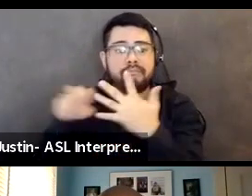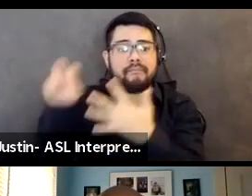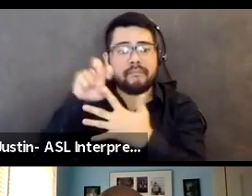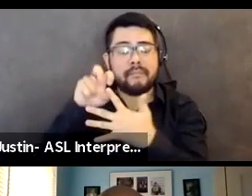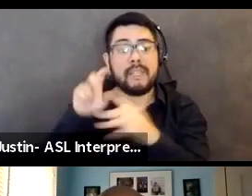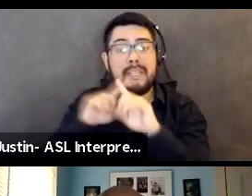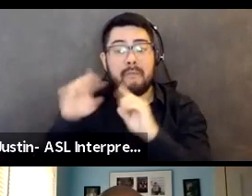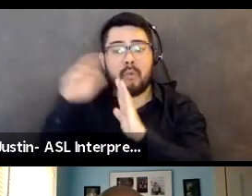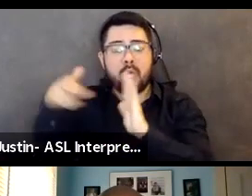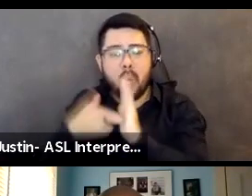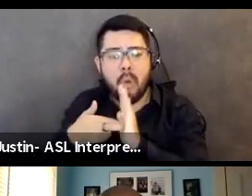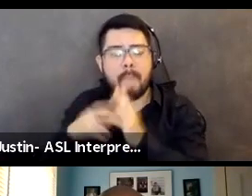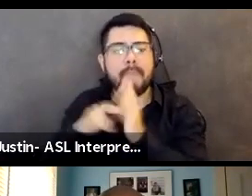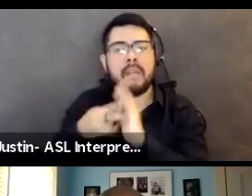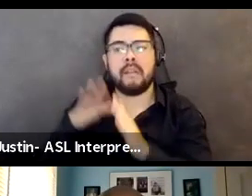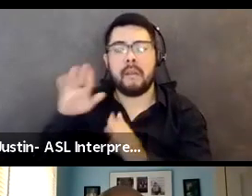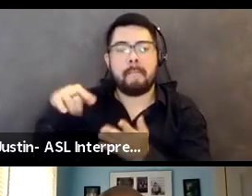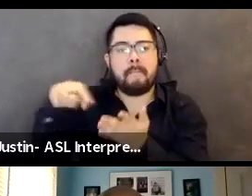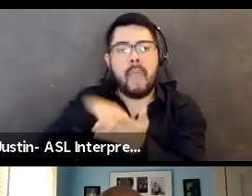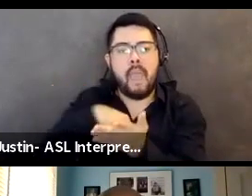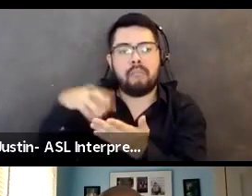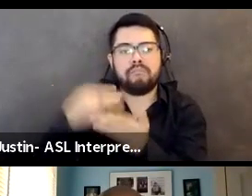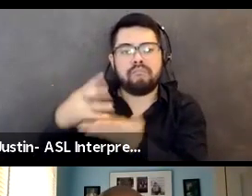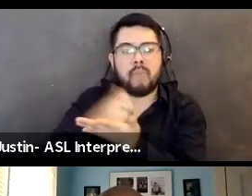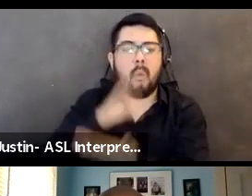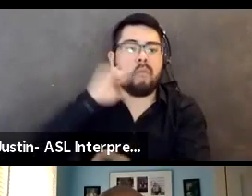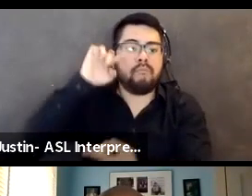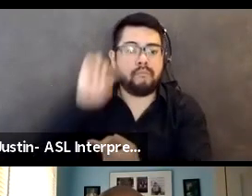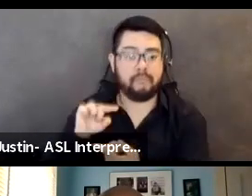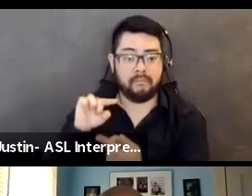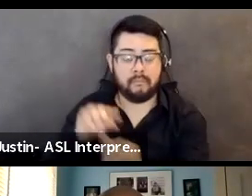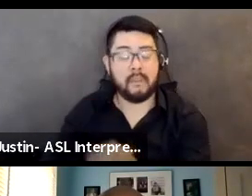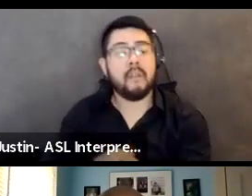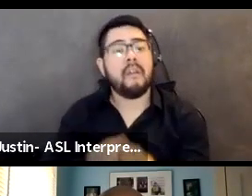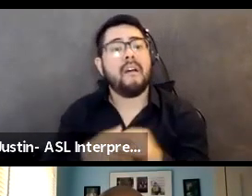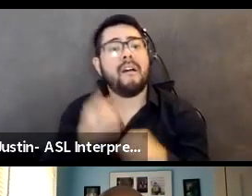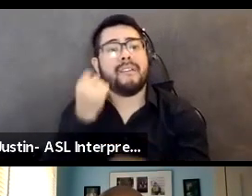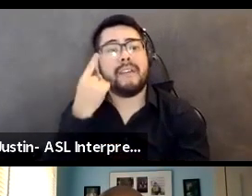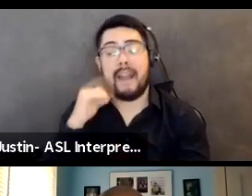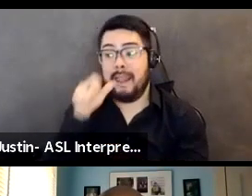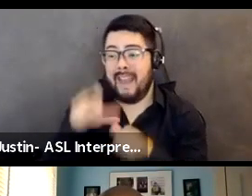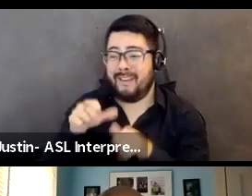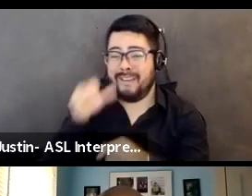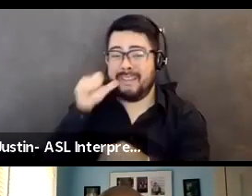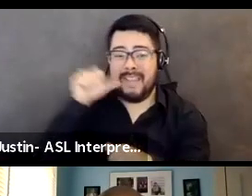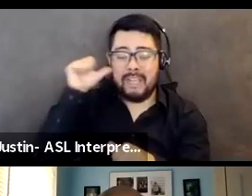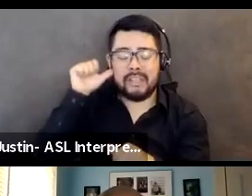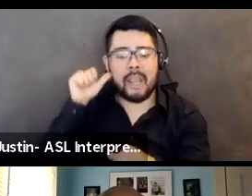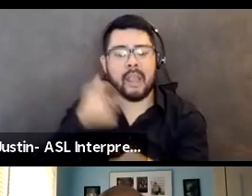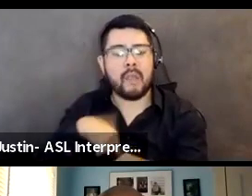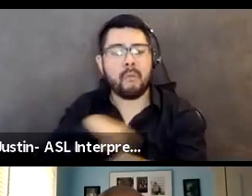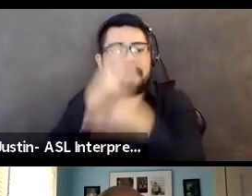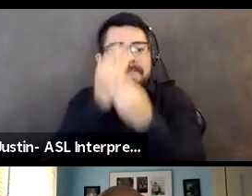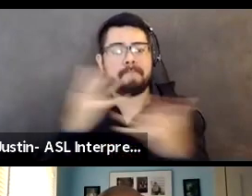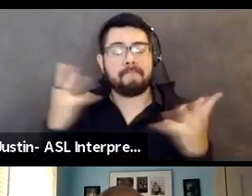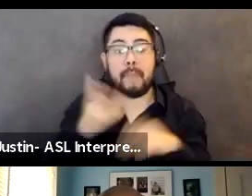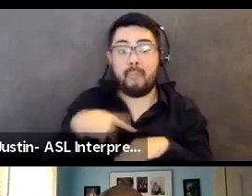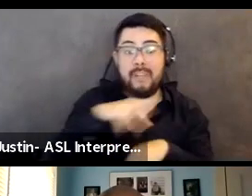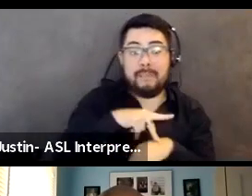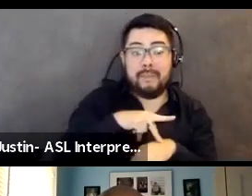involve despite this cps sent administrators a letter yesterday informing them that that principles in